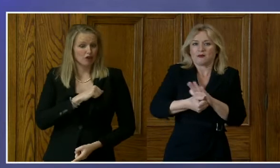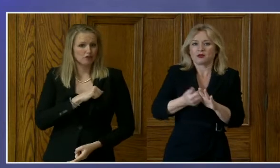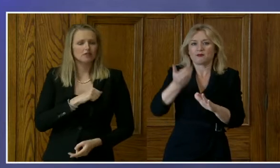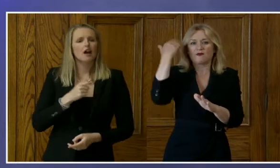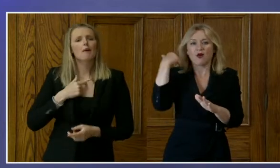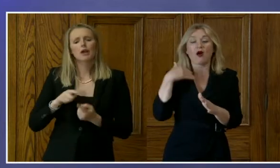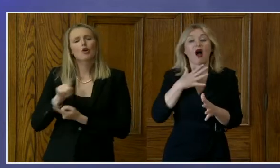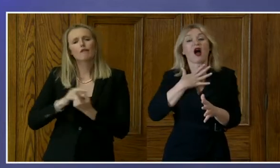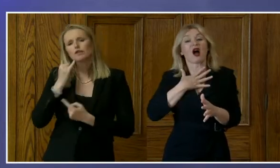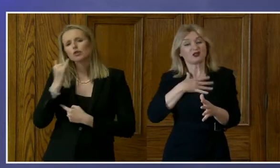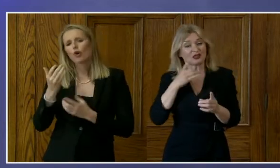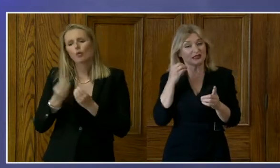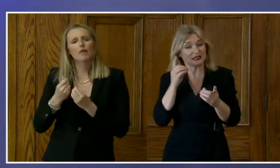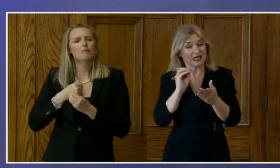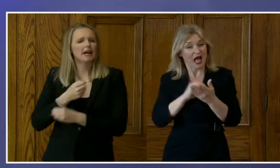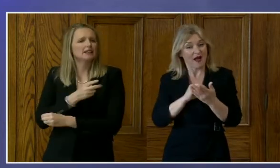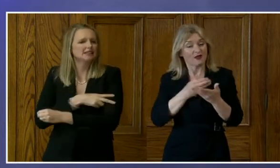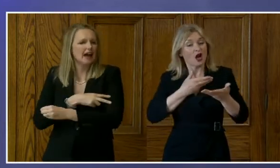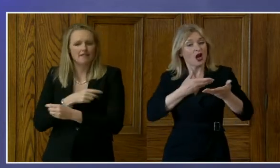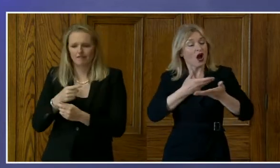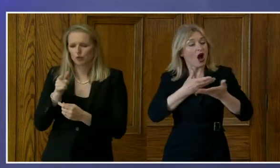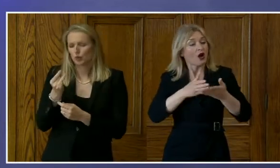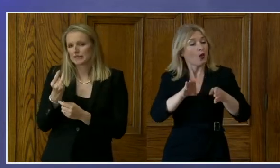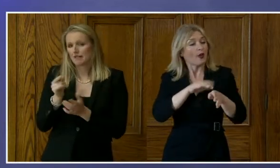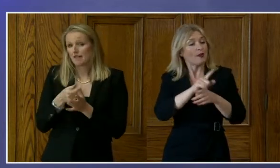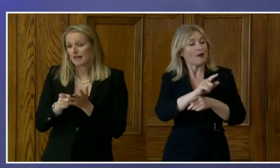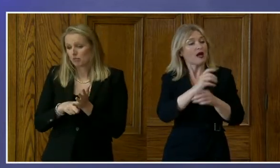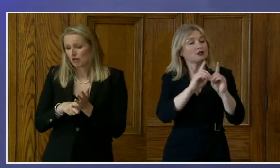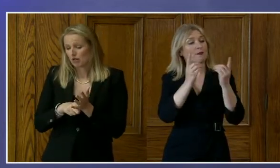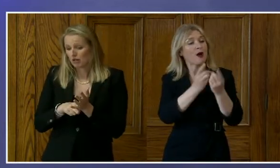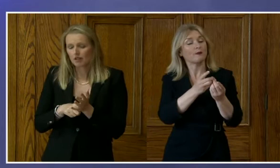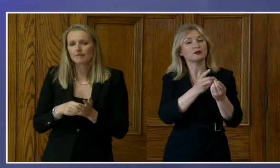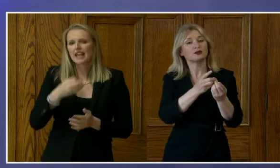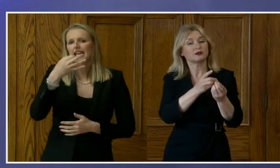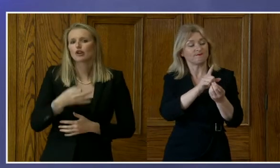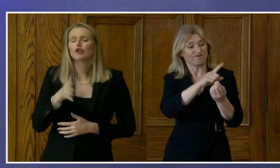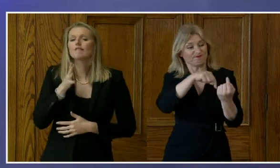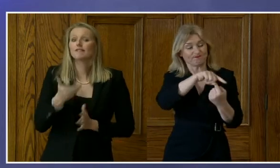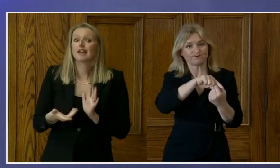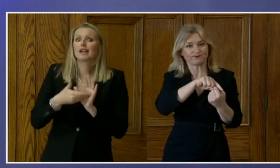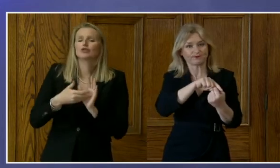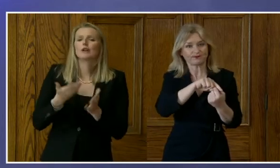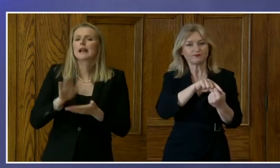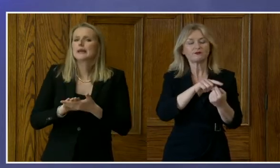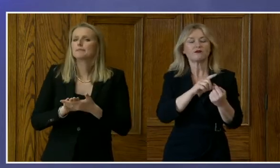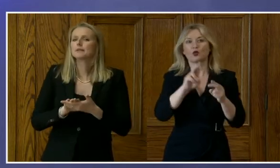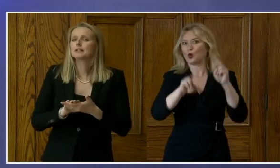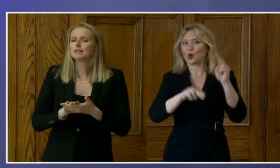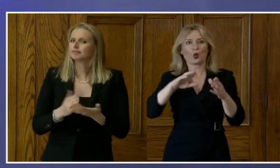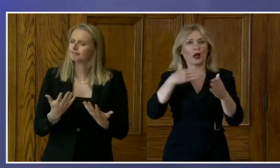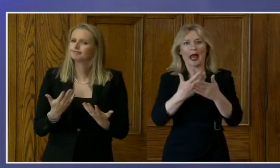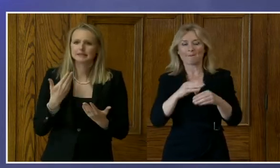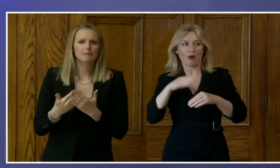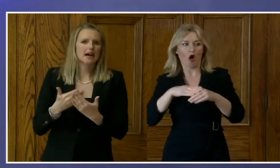my departmental officials on the 27th of April, there were 850 additional new claims. So obviously there is a huge